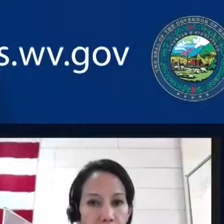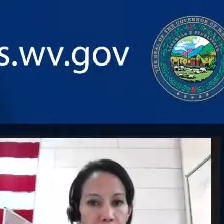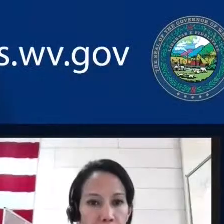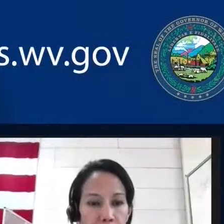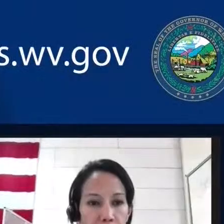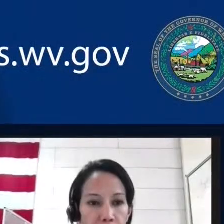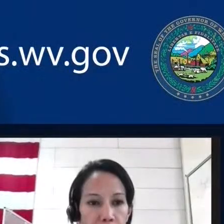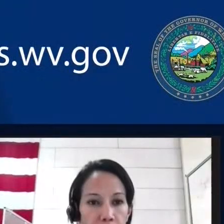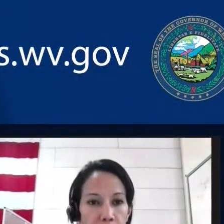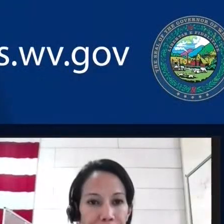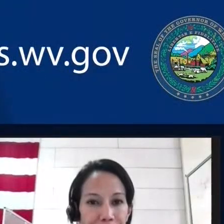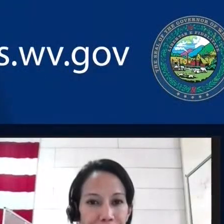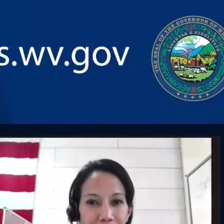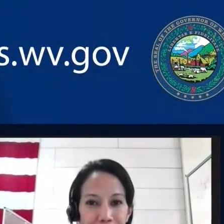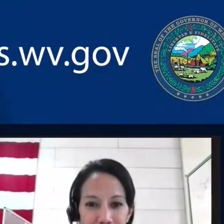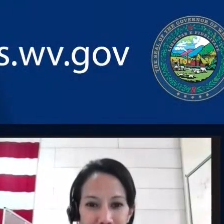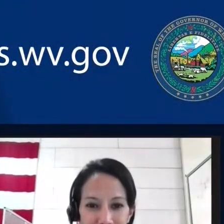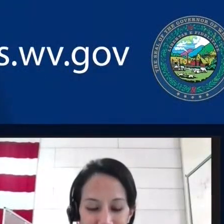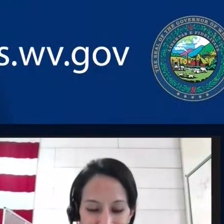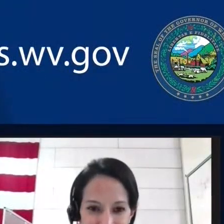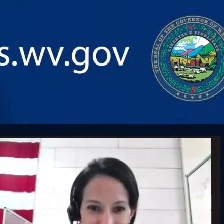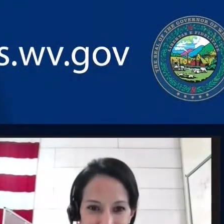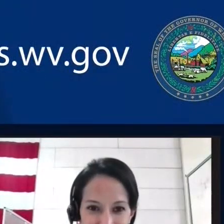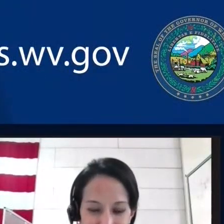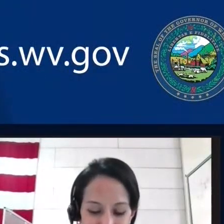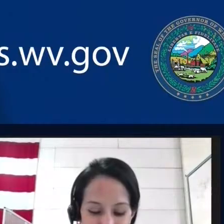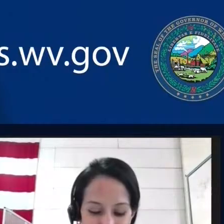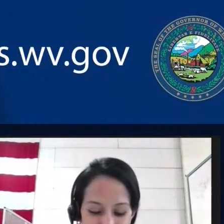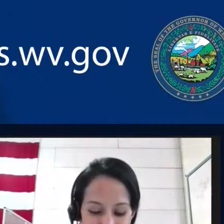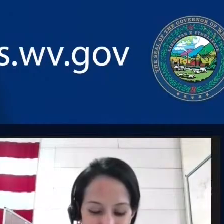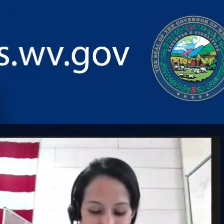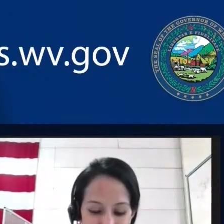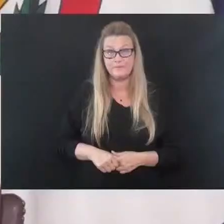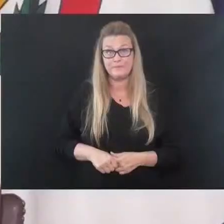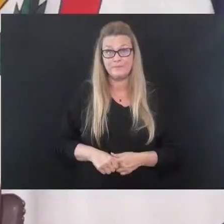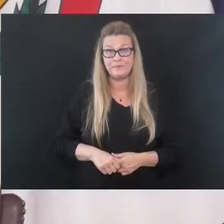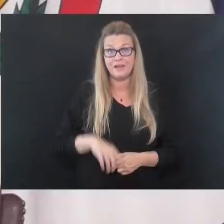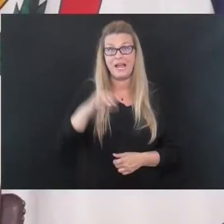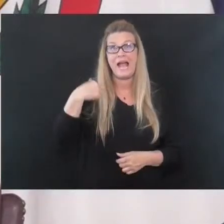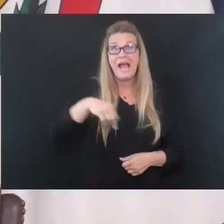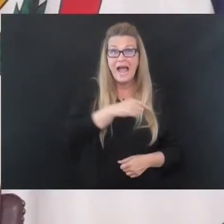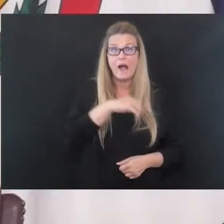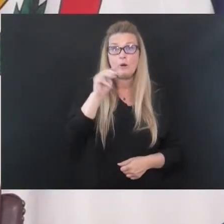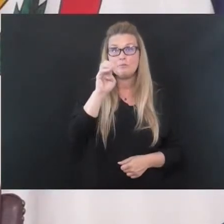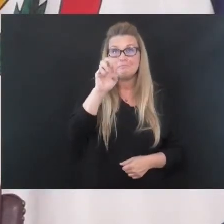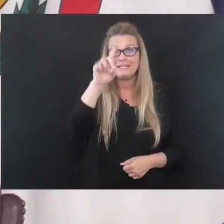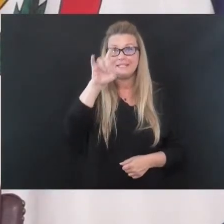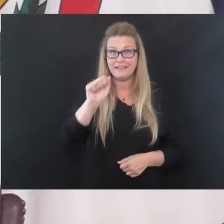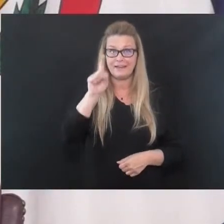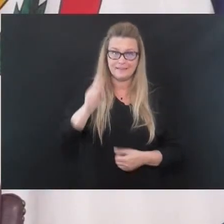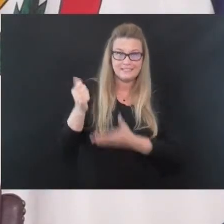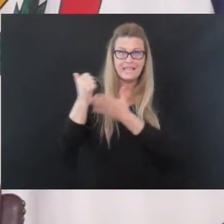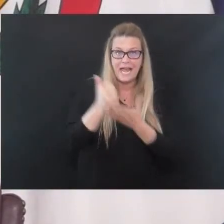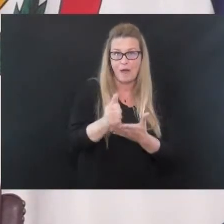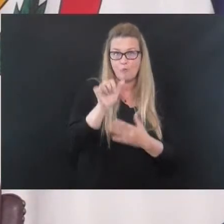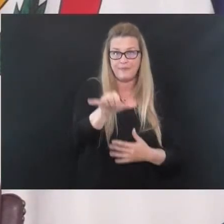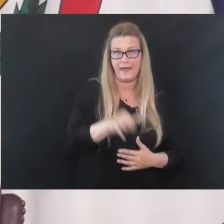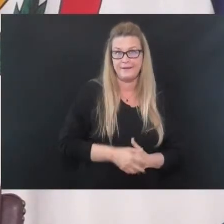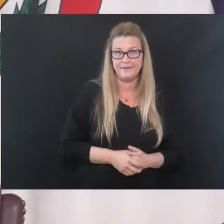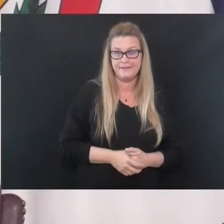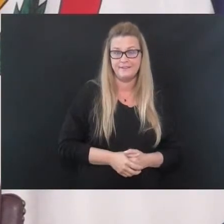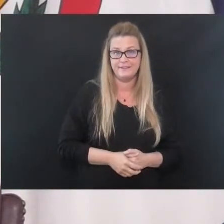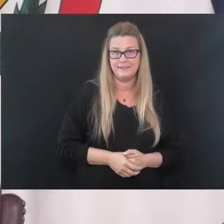Kelsey, that's where we need you. You know, in all honesty, that's where we need our media to really step up and help out too.